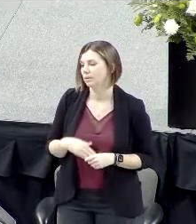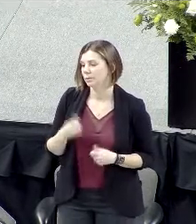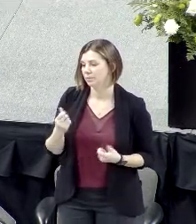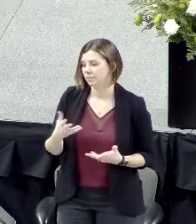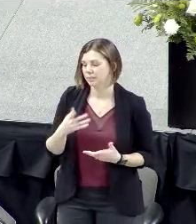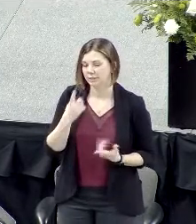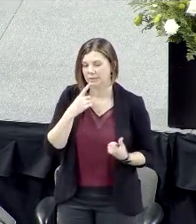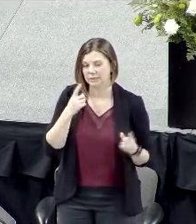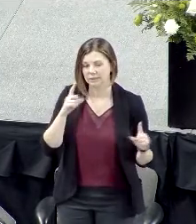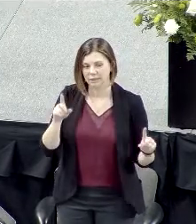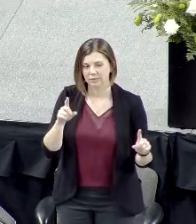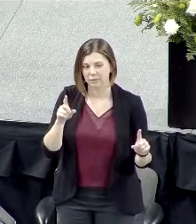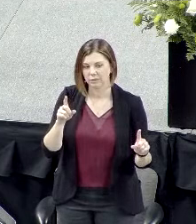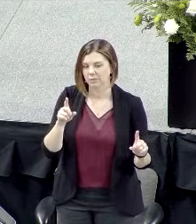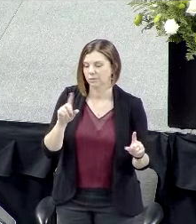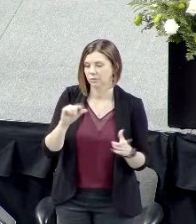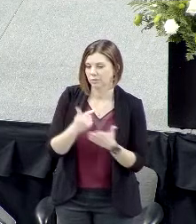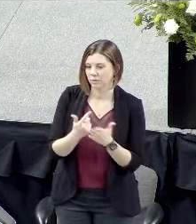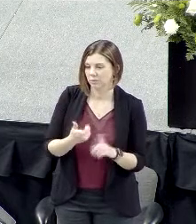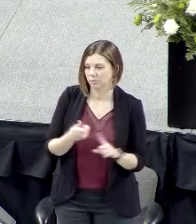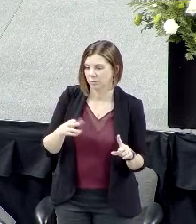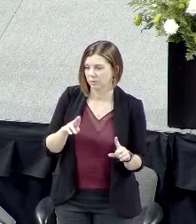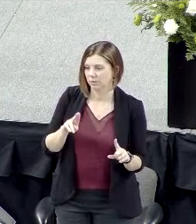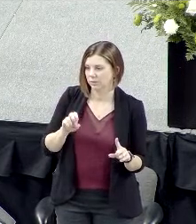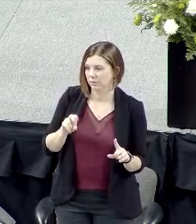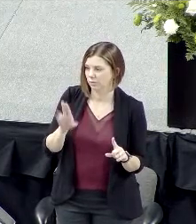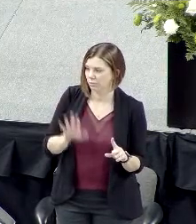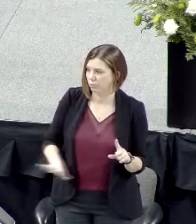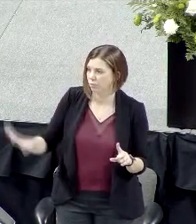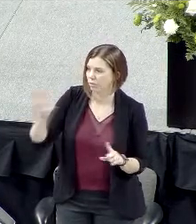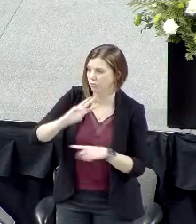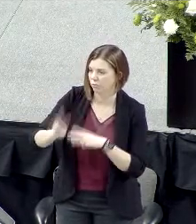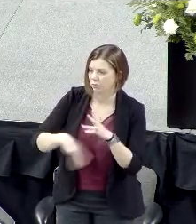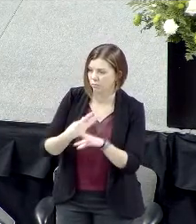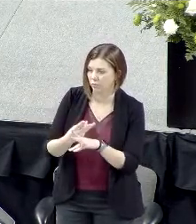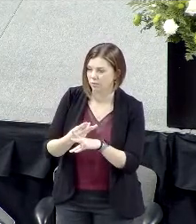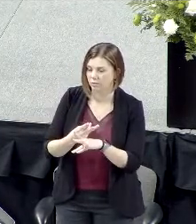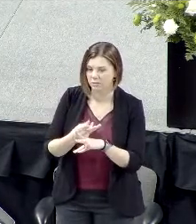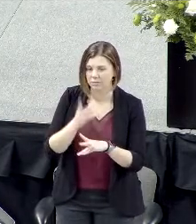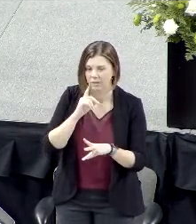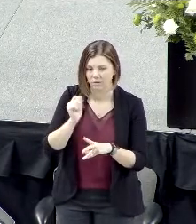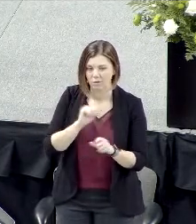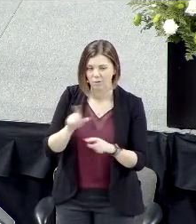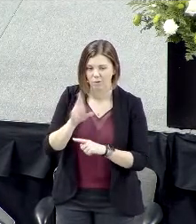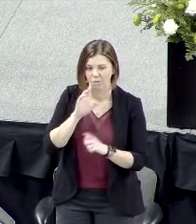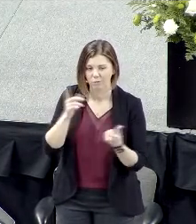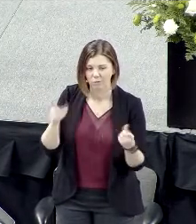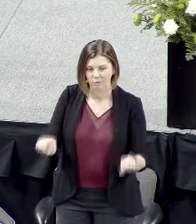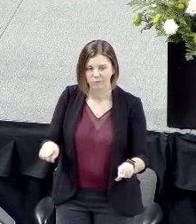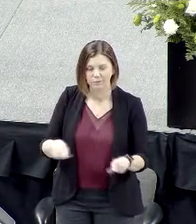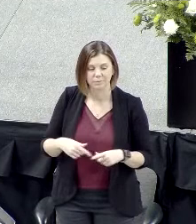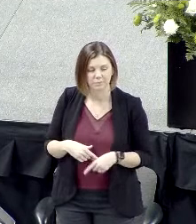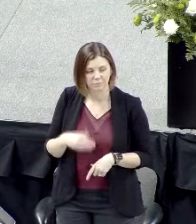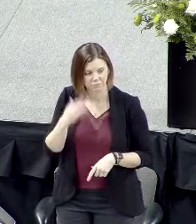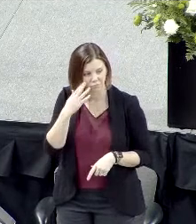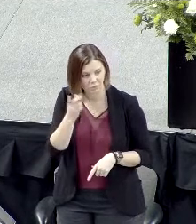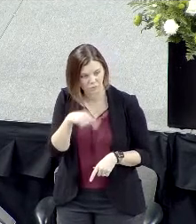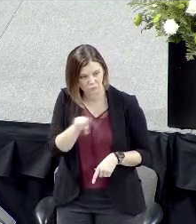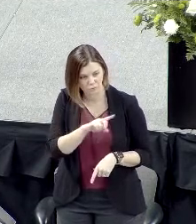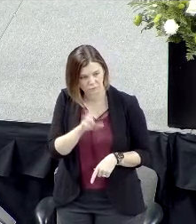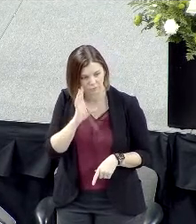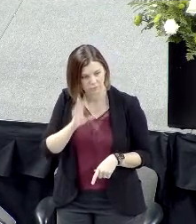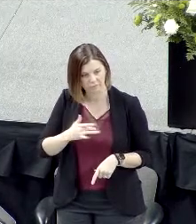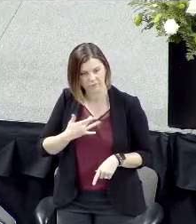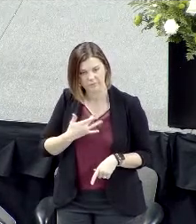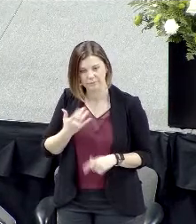graduates located across the globe and in many professions that would agree with me. I know each of you will feel the same